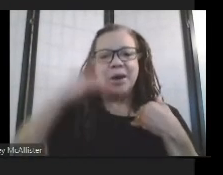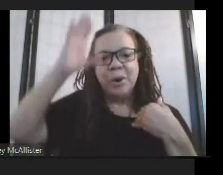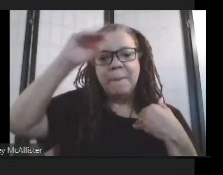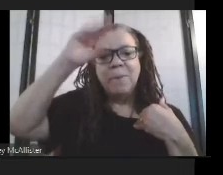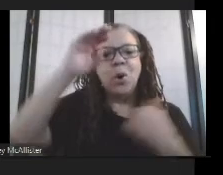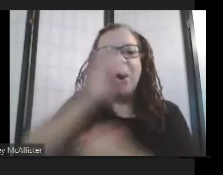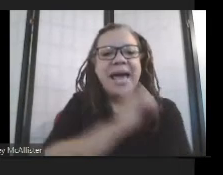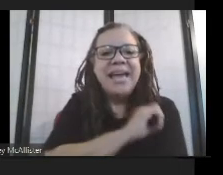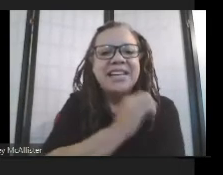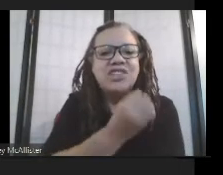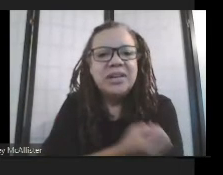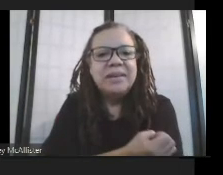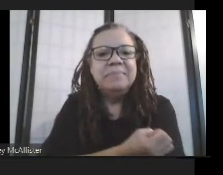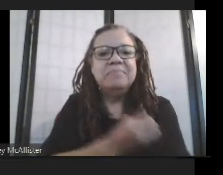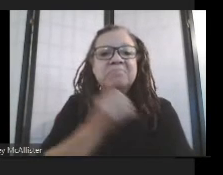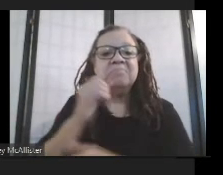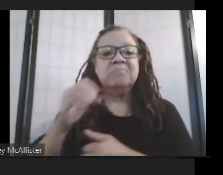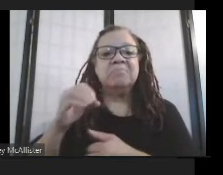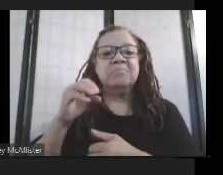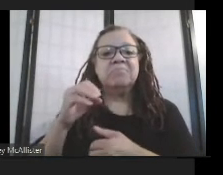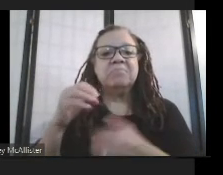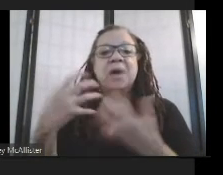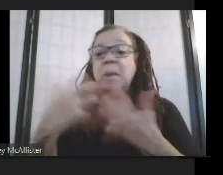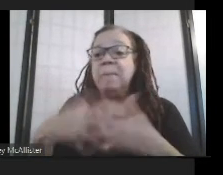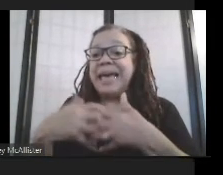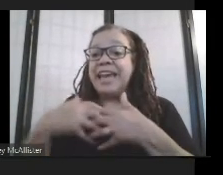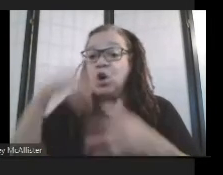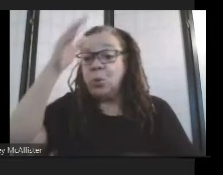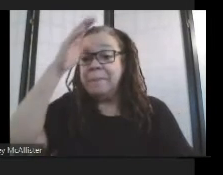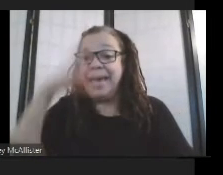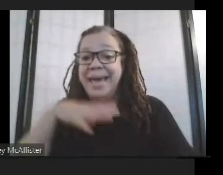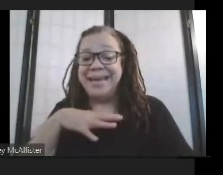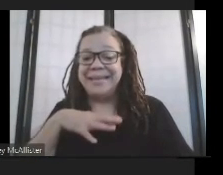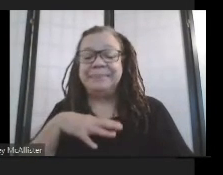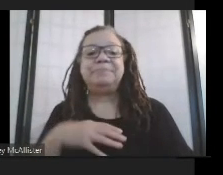boy energy in portraying a mechanical man.